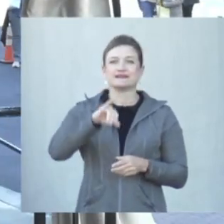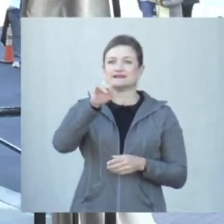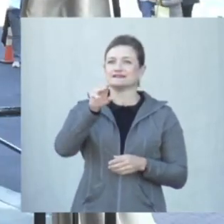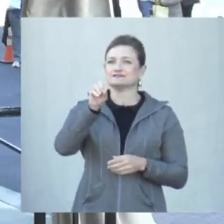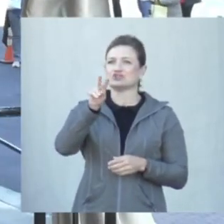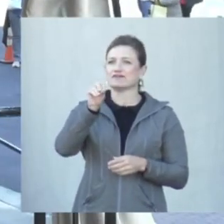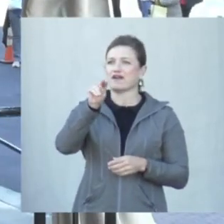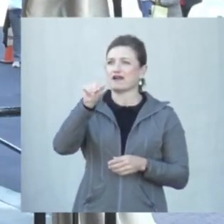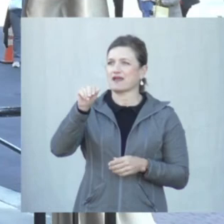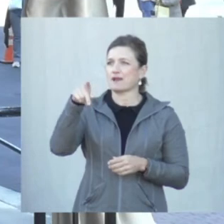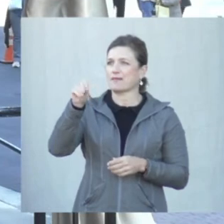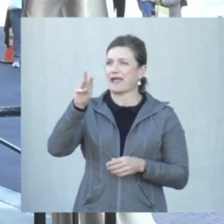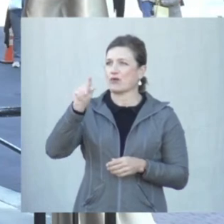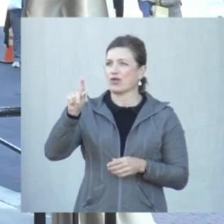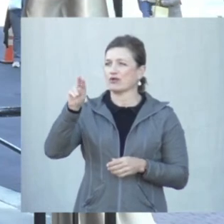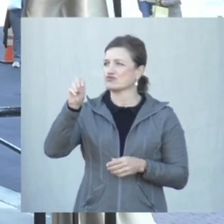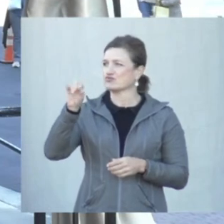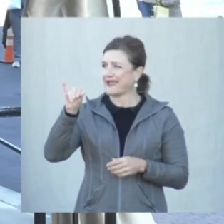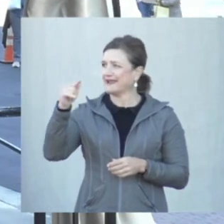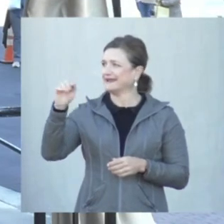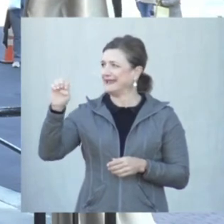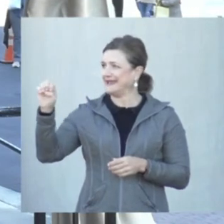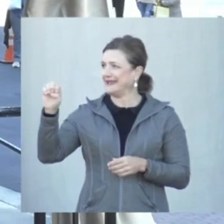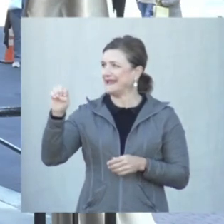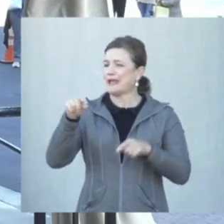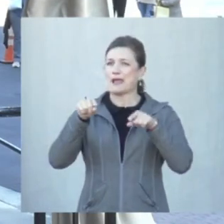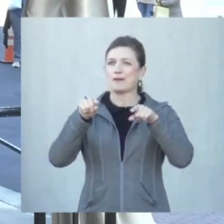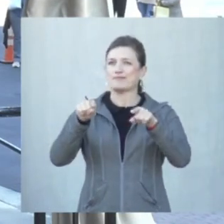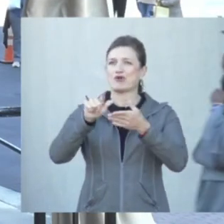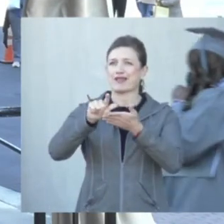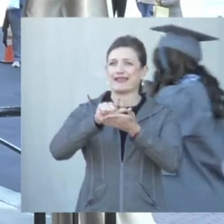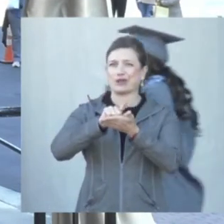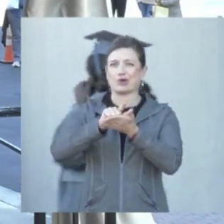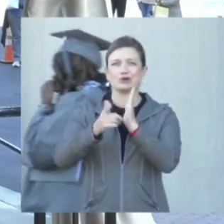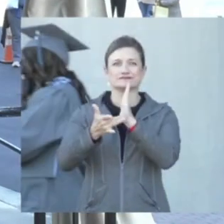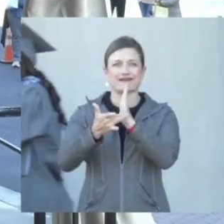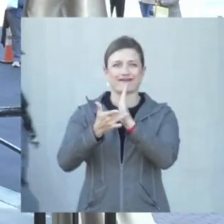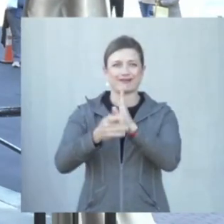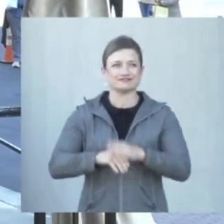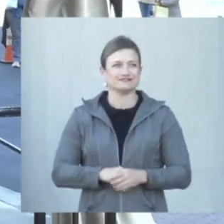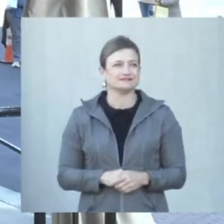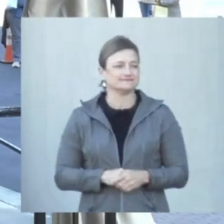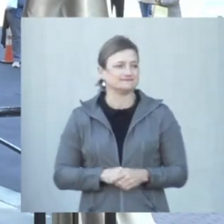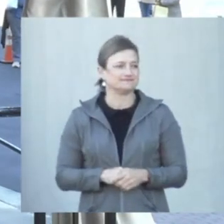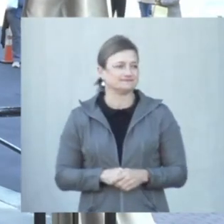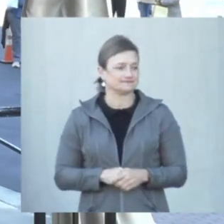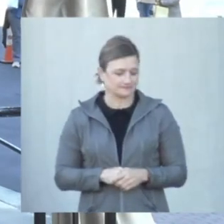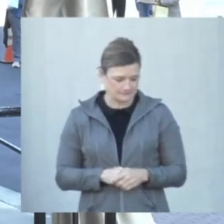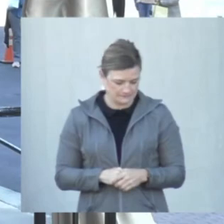Giovanna Howe-Ray-Gee, Paralegal Technology Diploma.